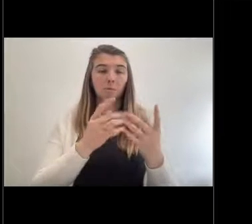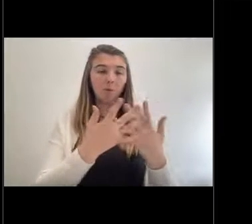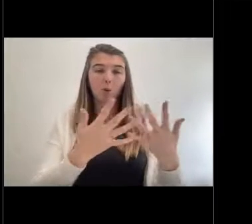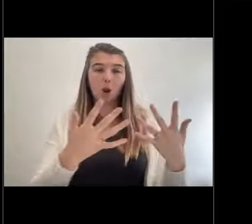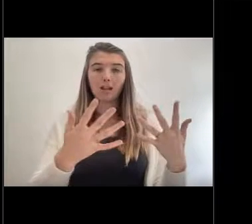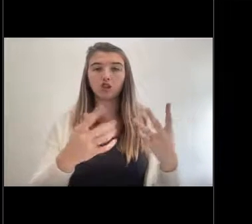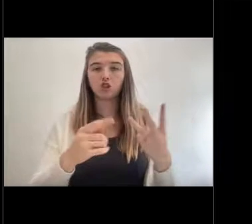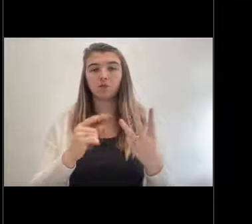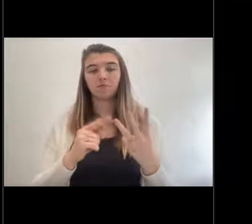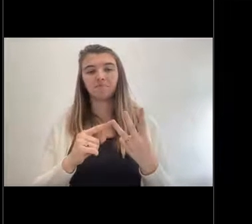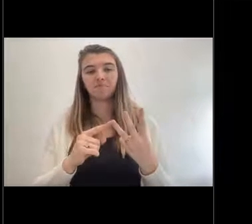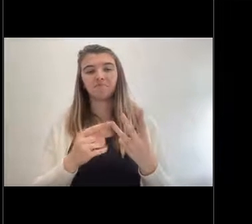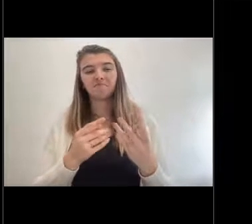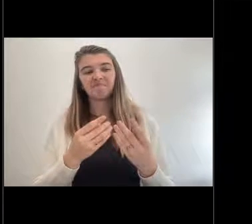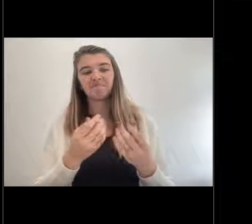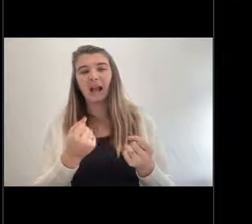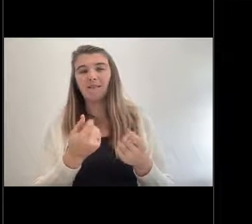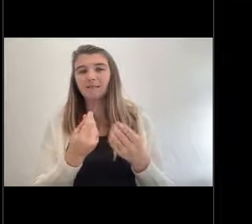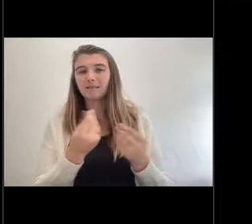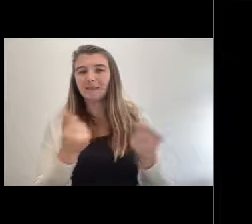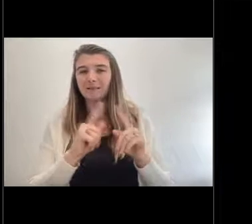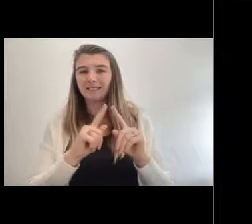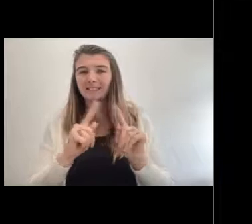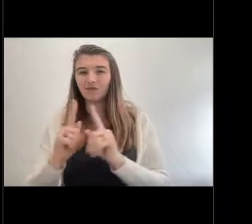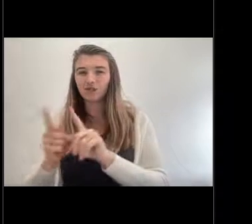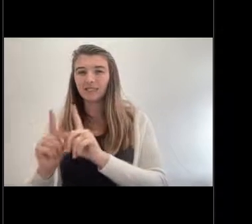differences because of sampling